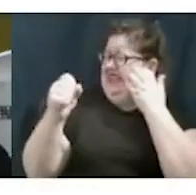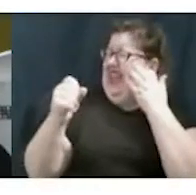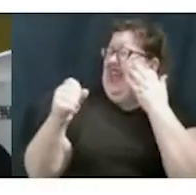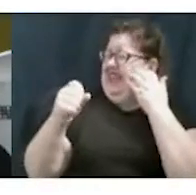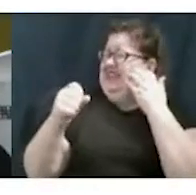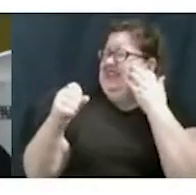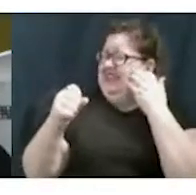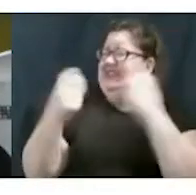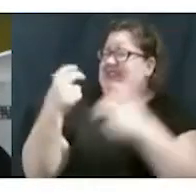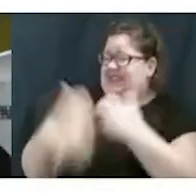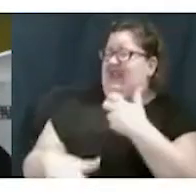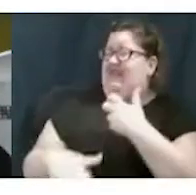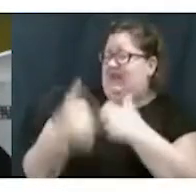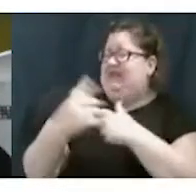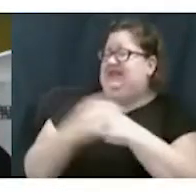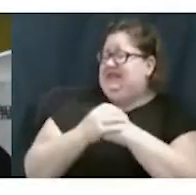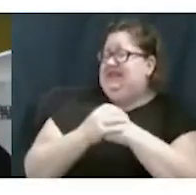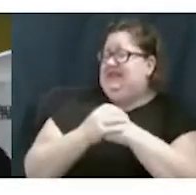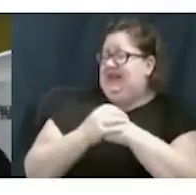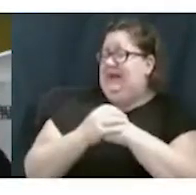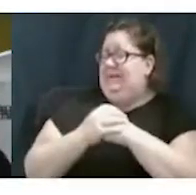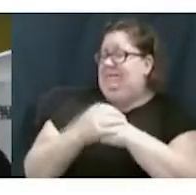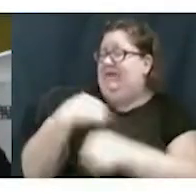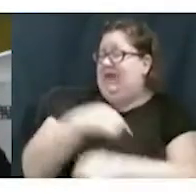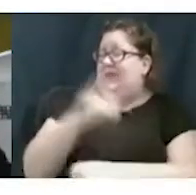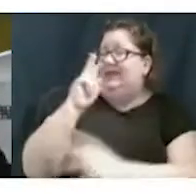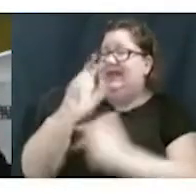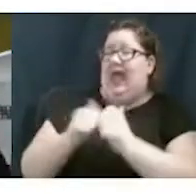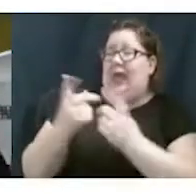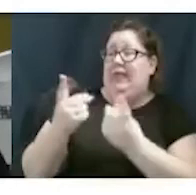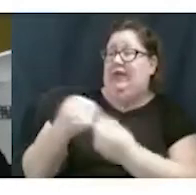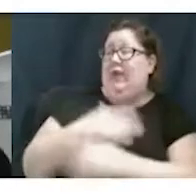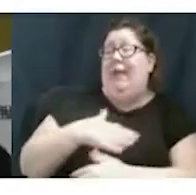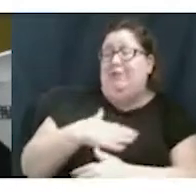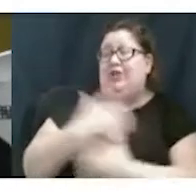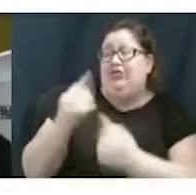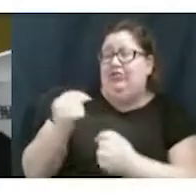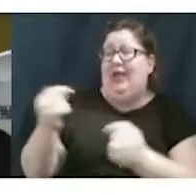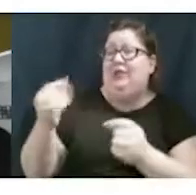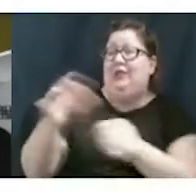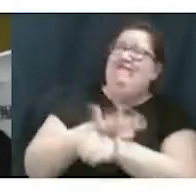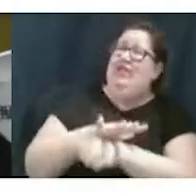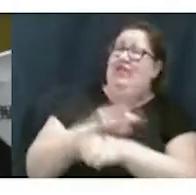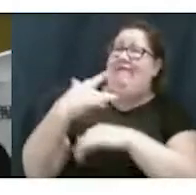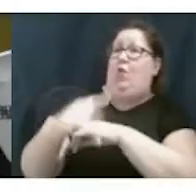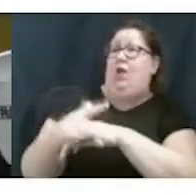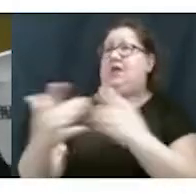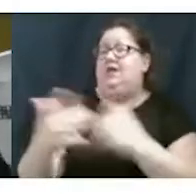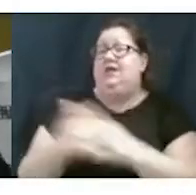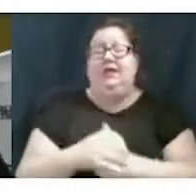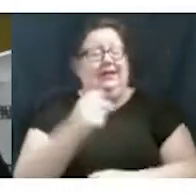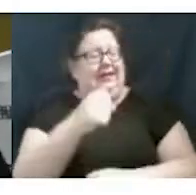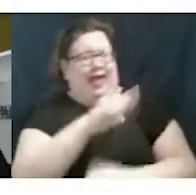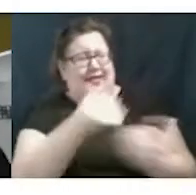a tough one, and we'll see how they do. I appreciate that they're trying to fill that void. Yeah, because that's all I'll do at the